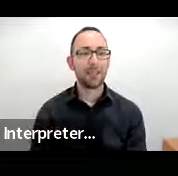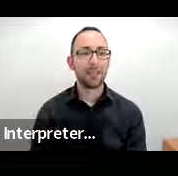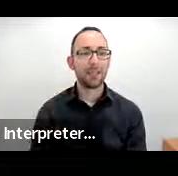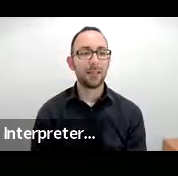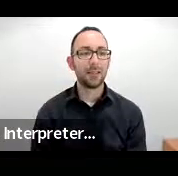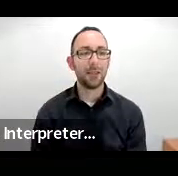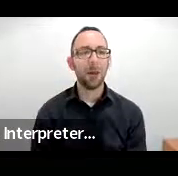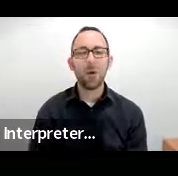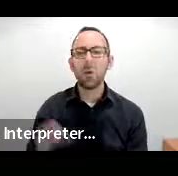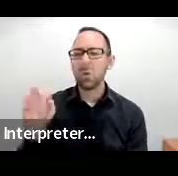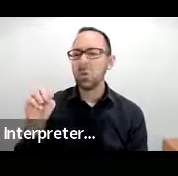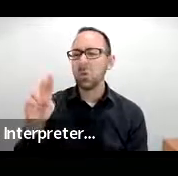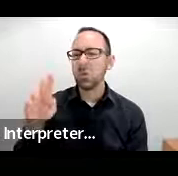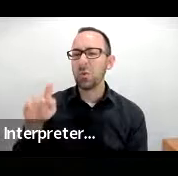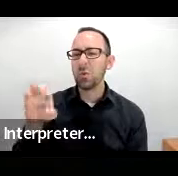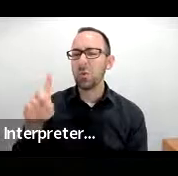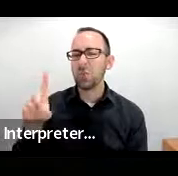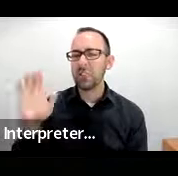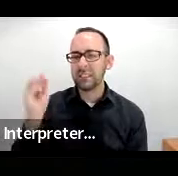Oh, you are muted.